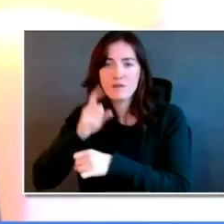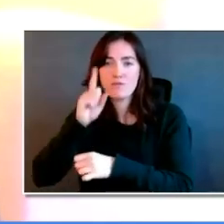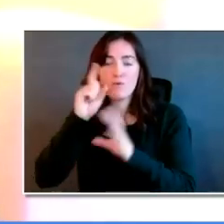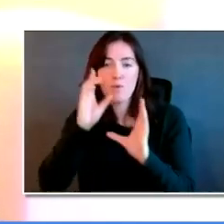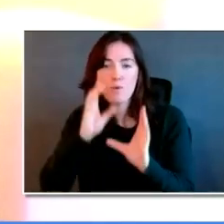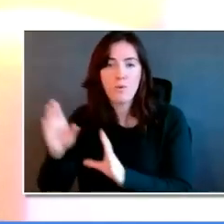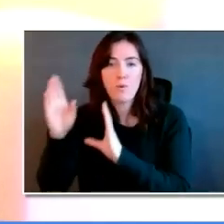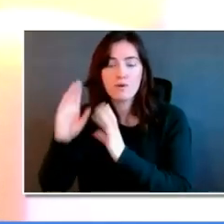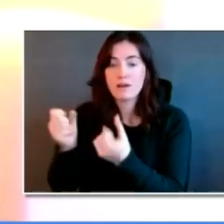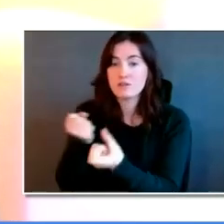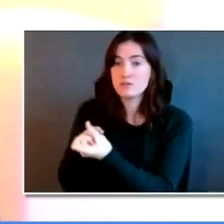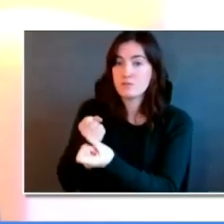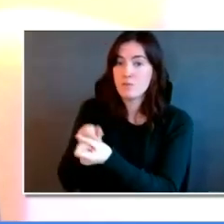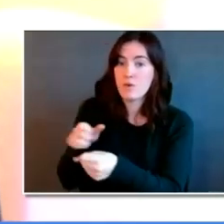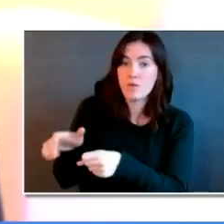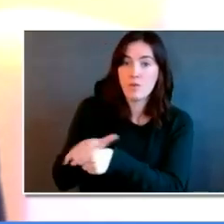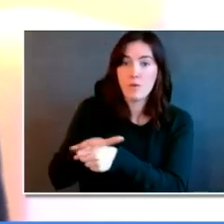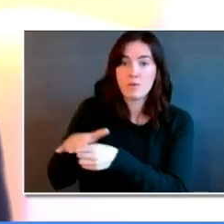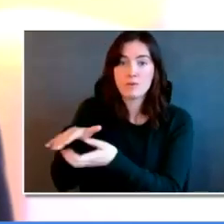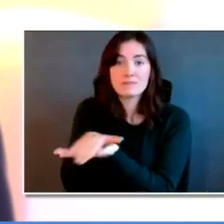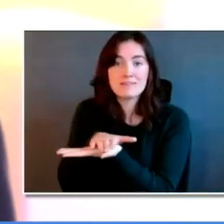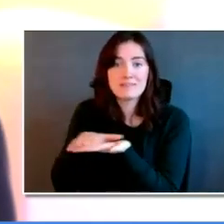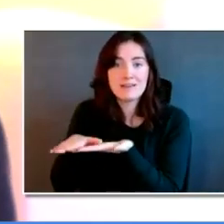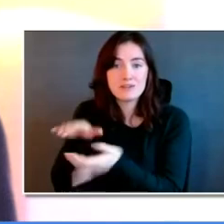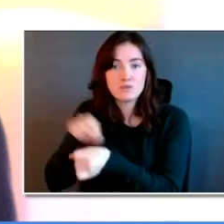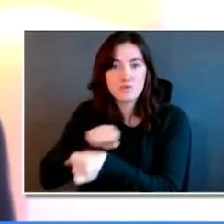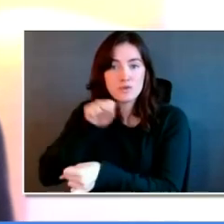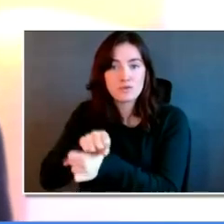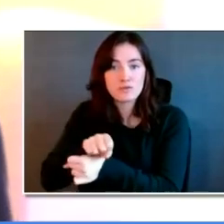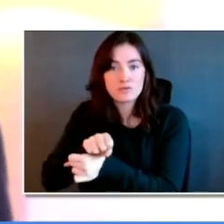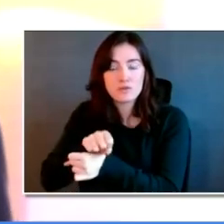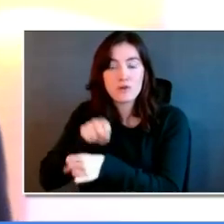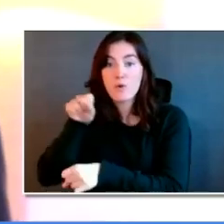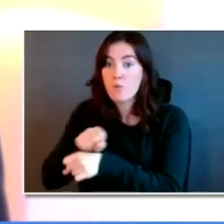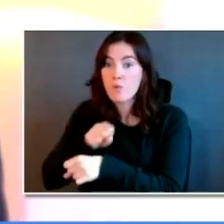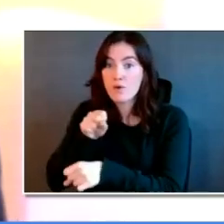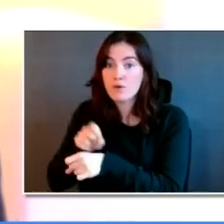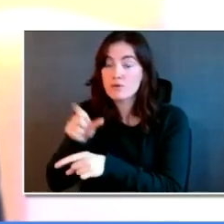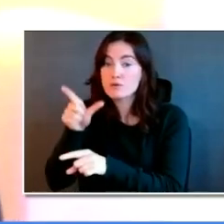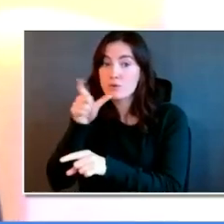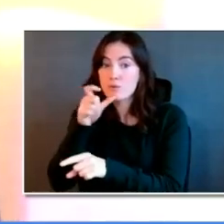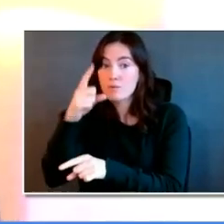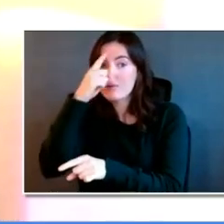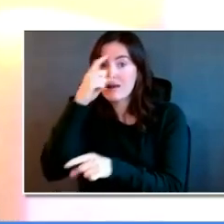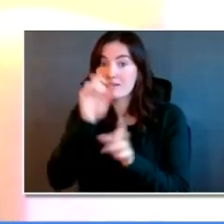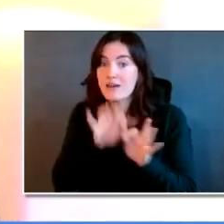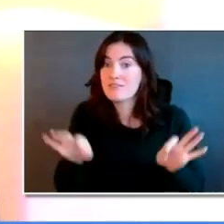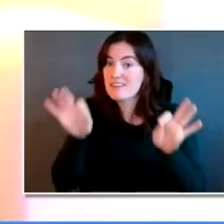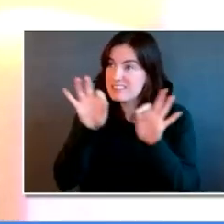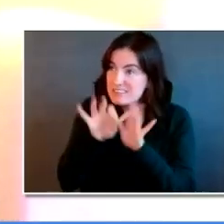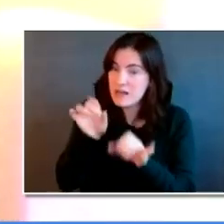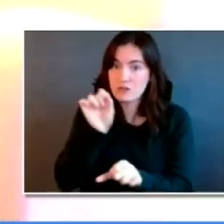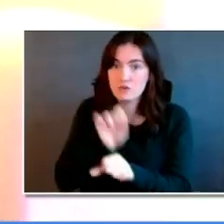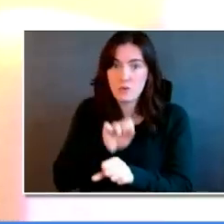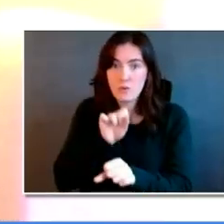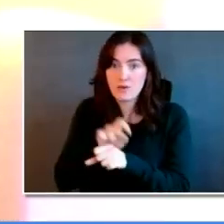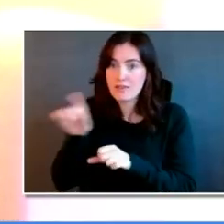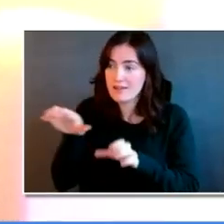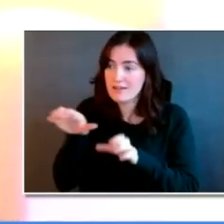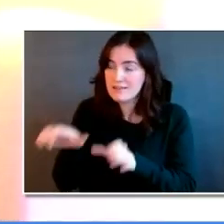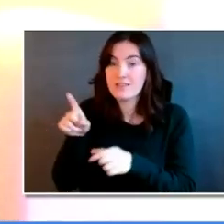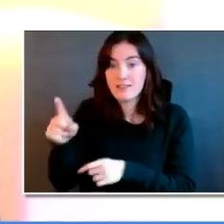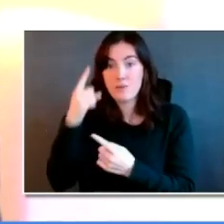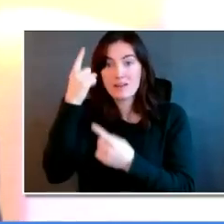sanitation workers. Workers who were considered, because of the essential work they did, they were considered